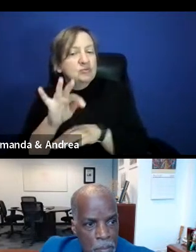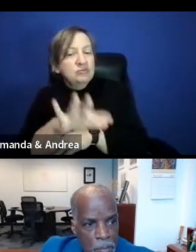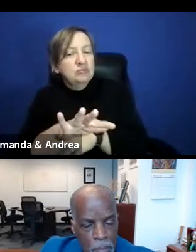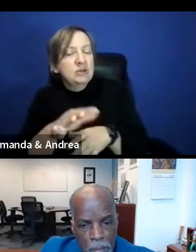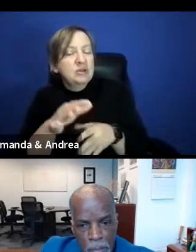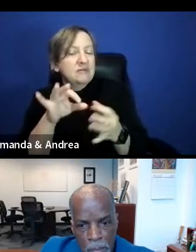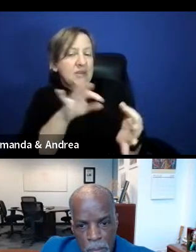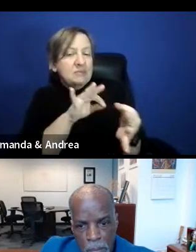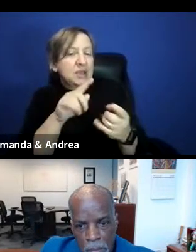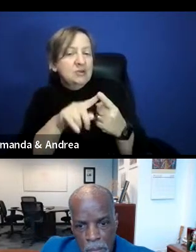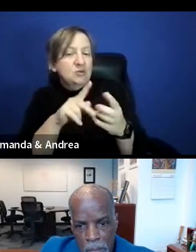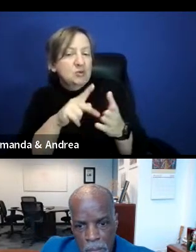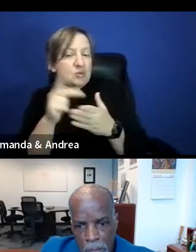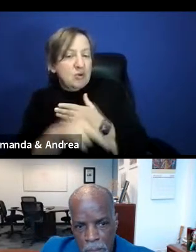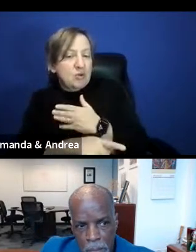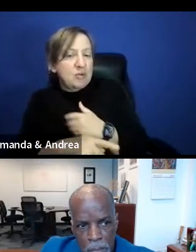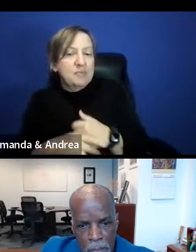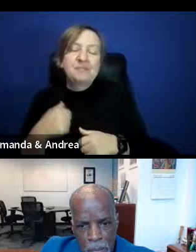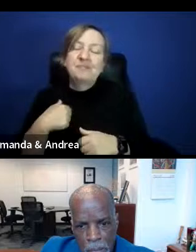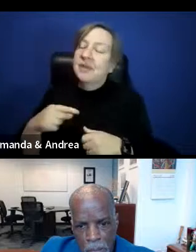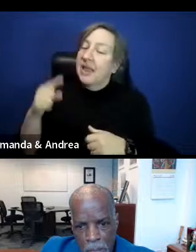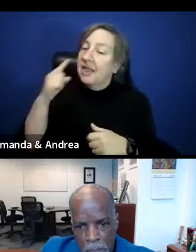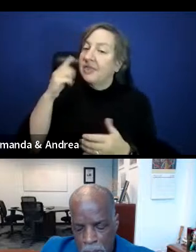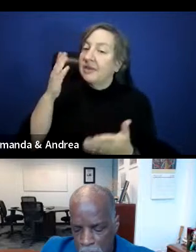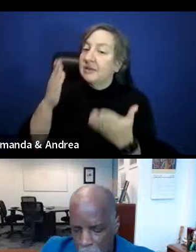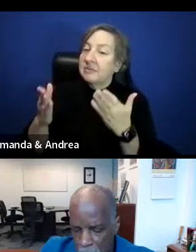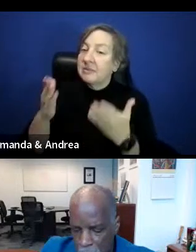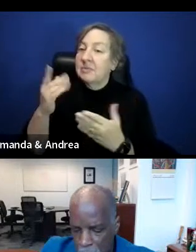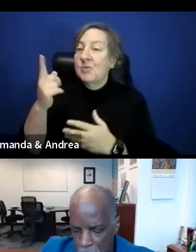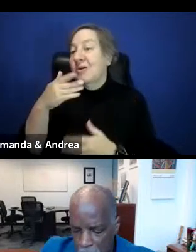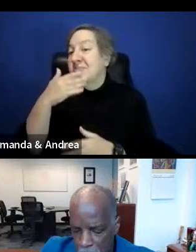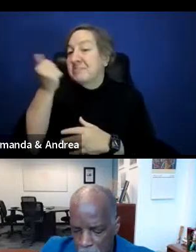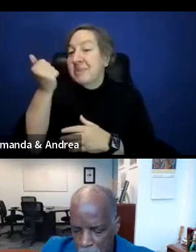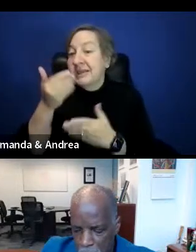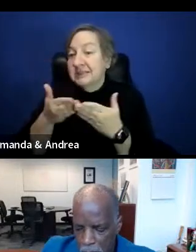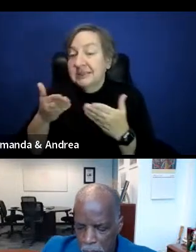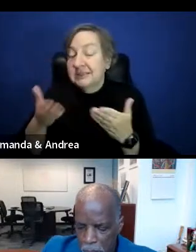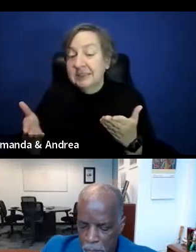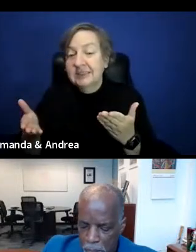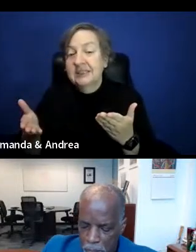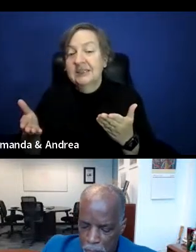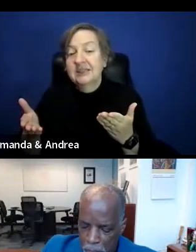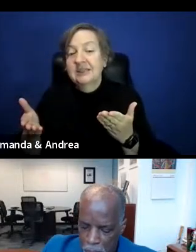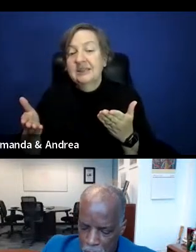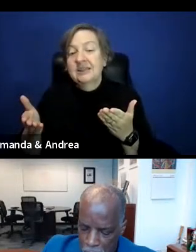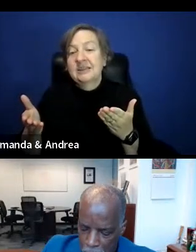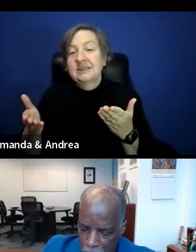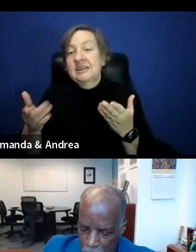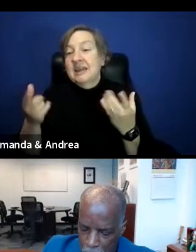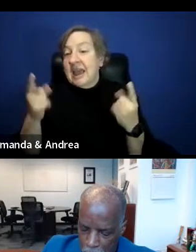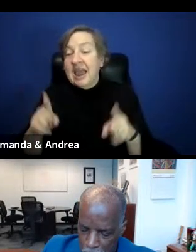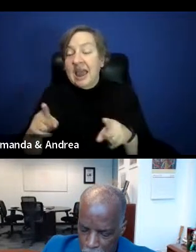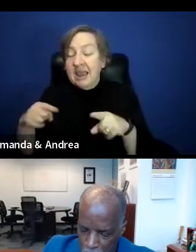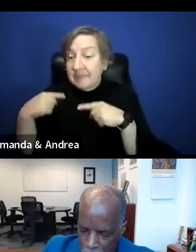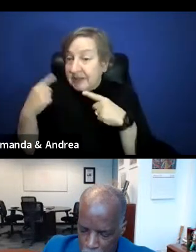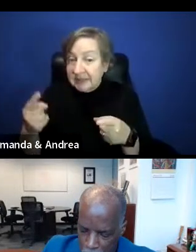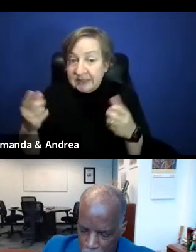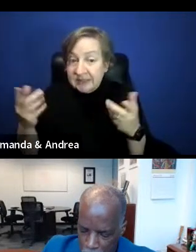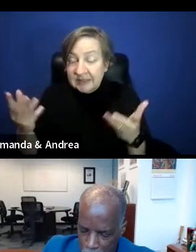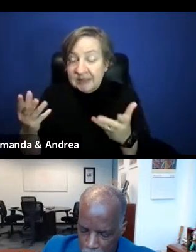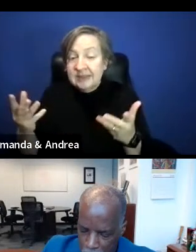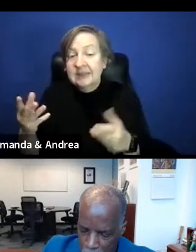Well, I think that perhaps one of the best things that has happened with this is the fact that they